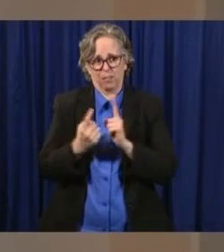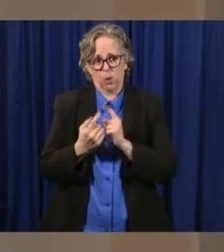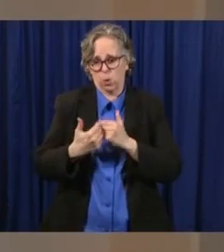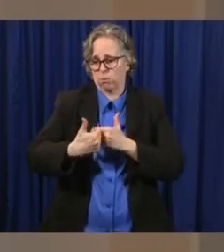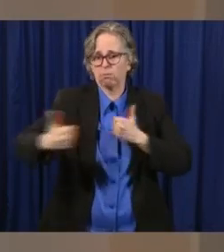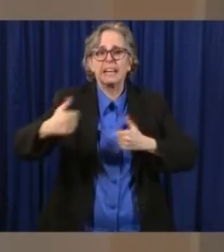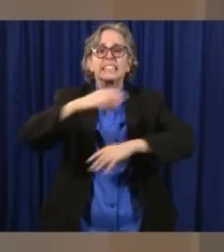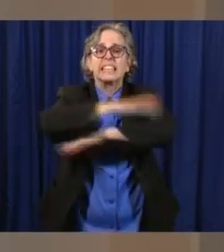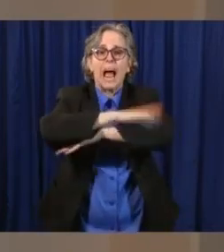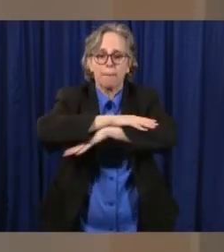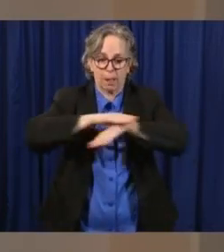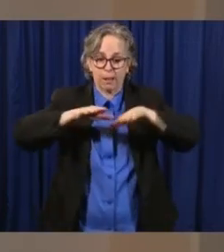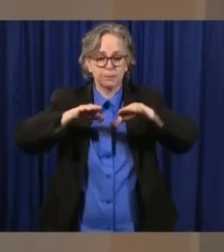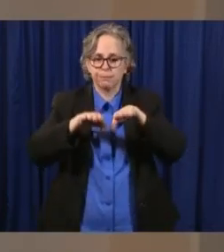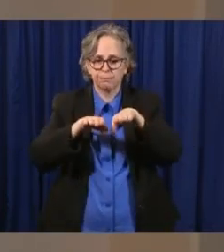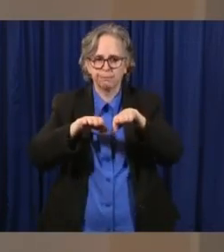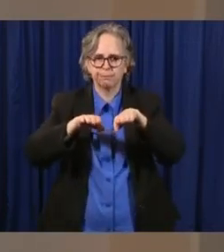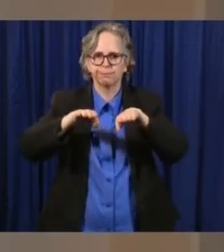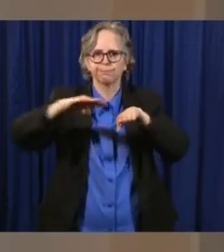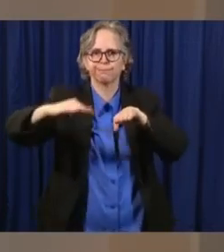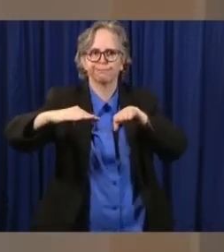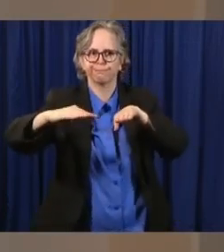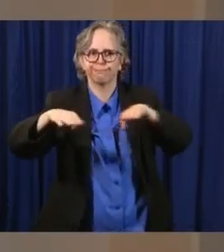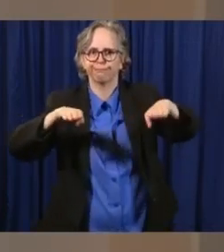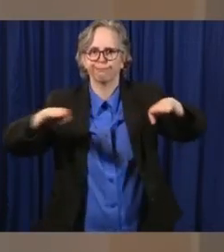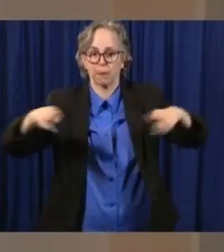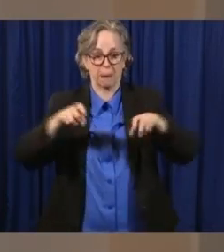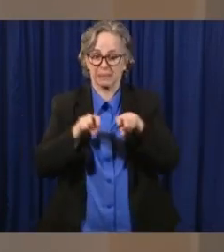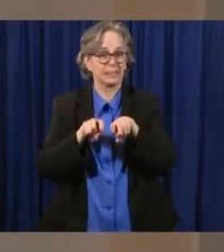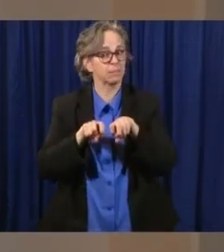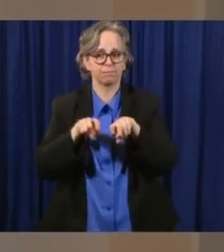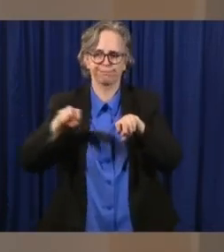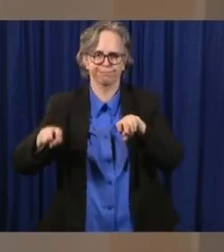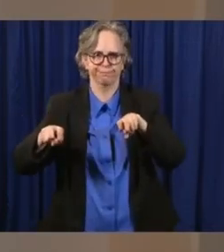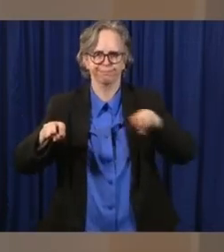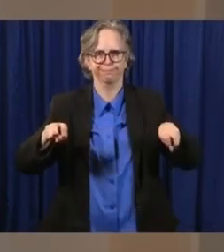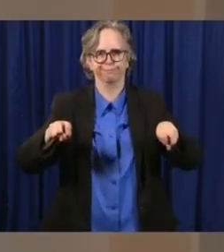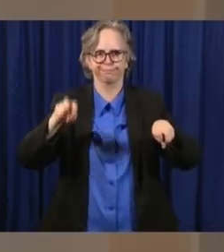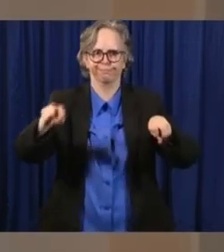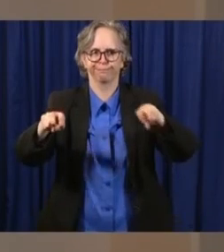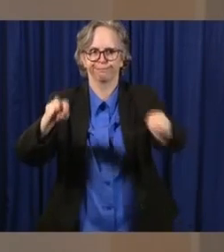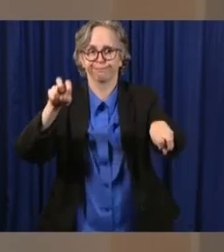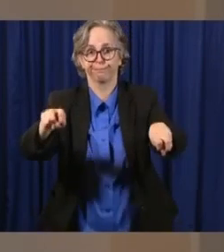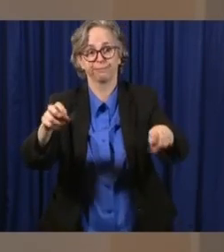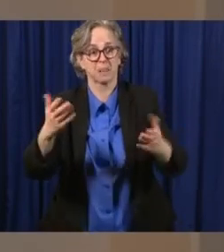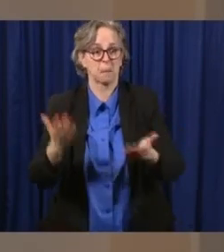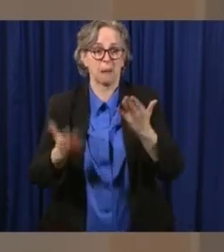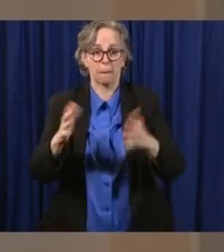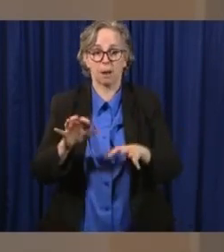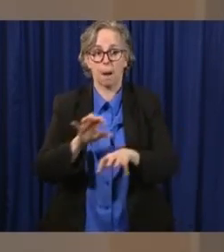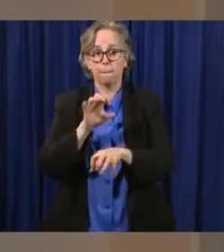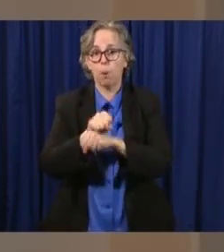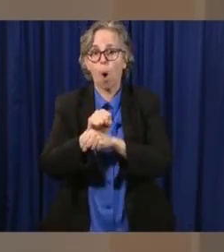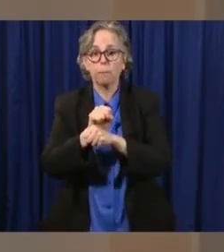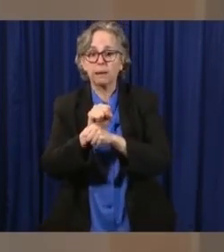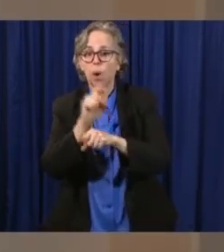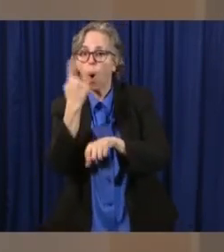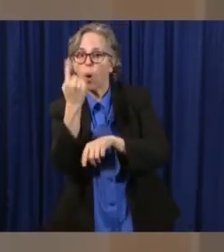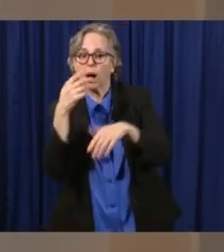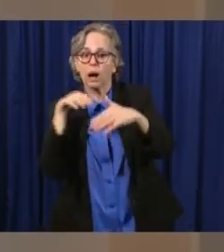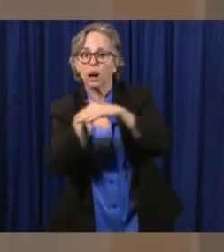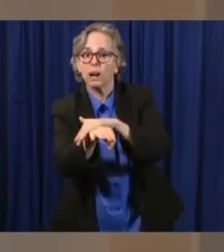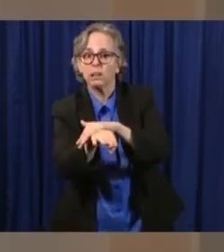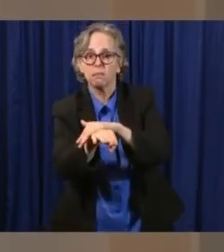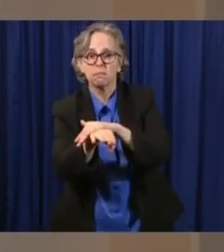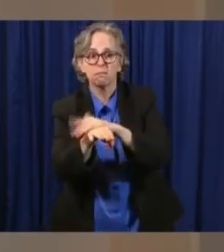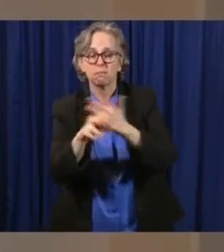seating, limiting congestion in crowded spaces, appointment-only access, checking temperatures if you can, particularly if you have